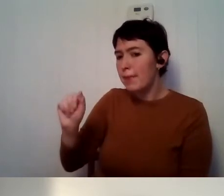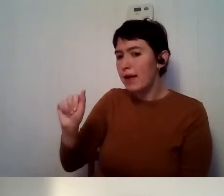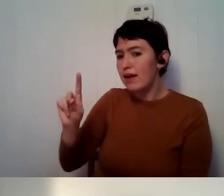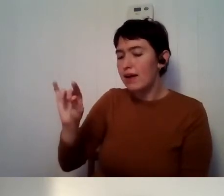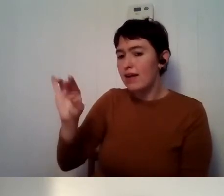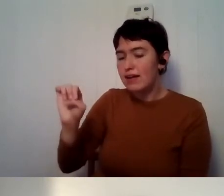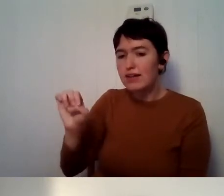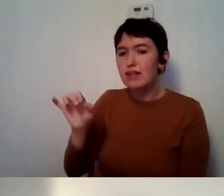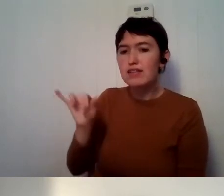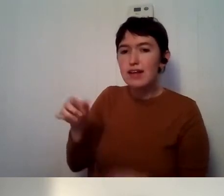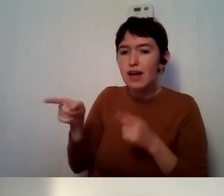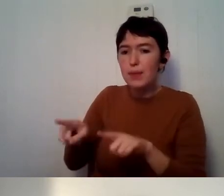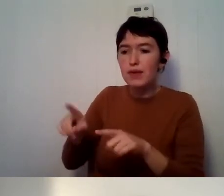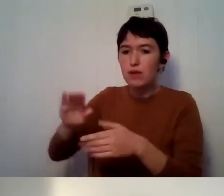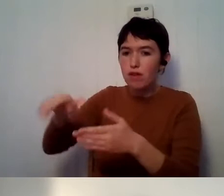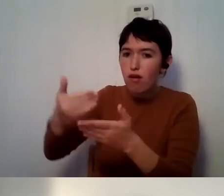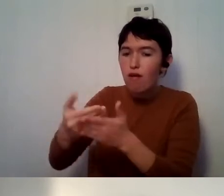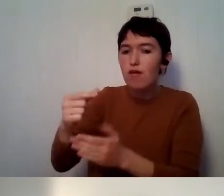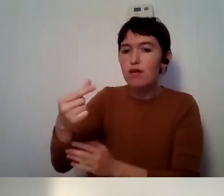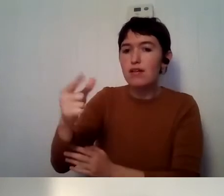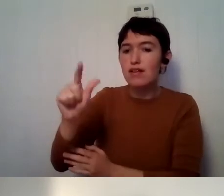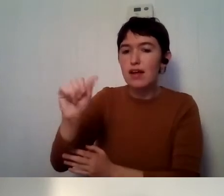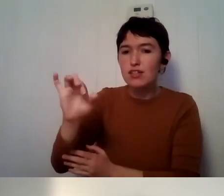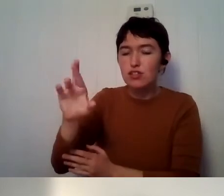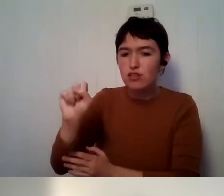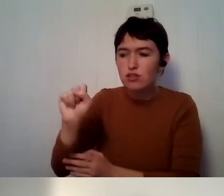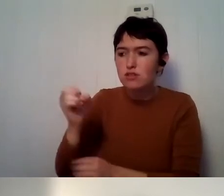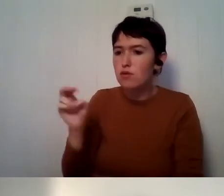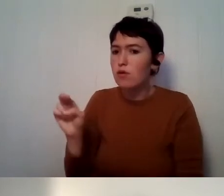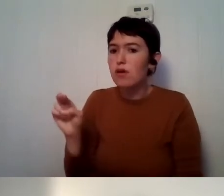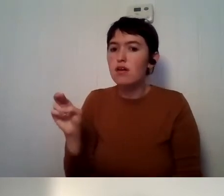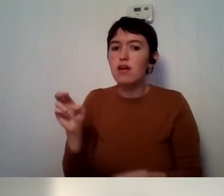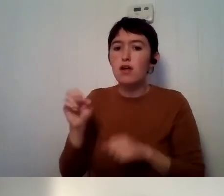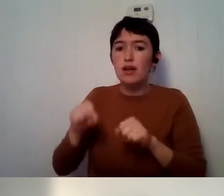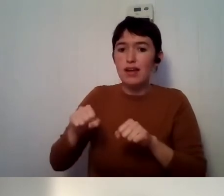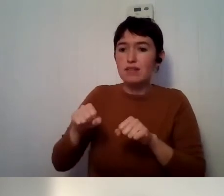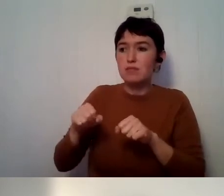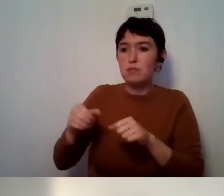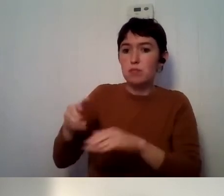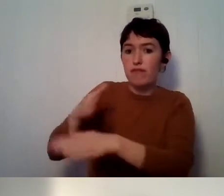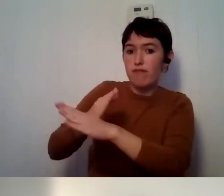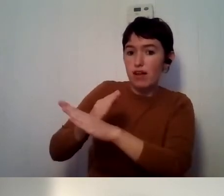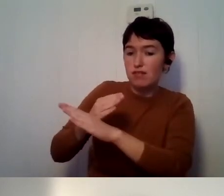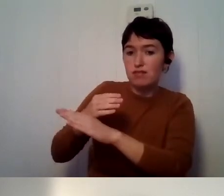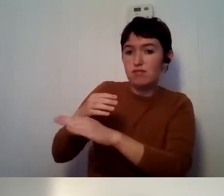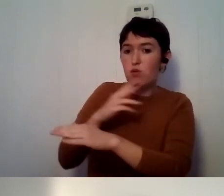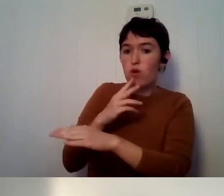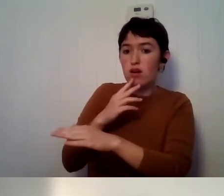mountains, or are there ways that we can sort of prevent the water that's melting from ending up being toxic for humans?